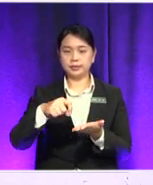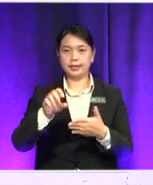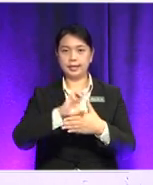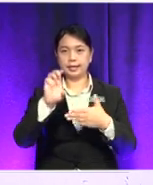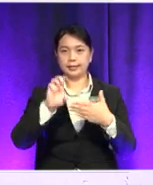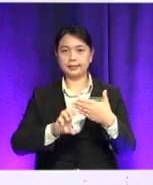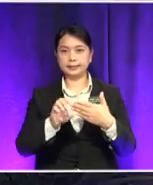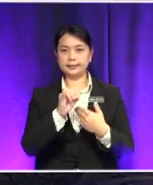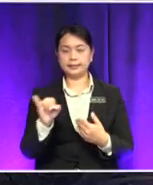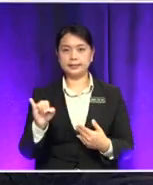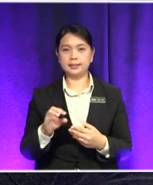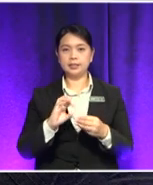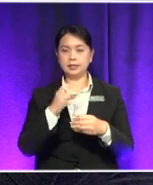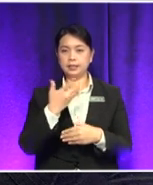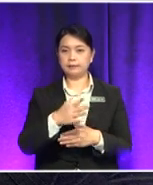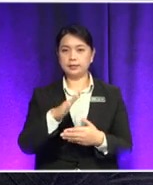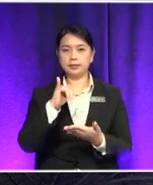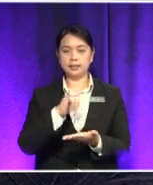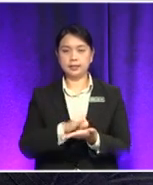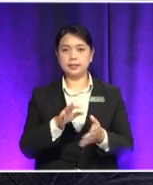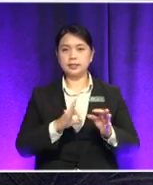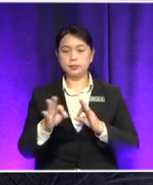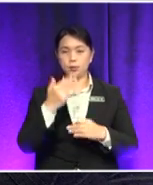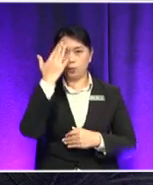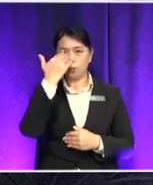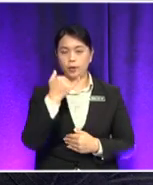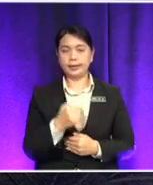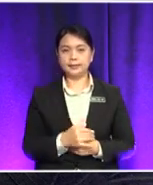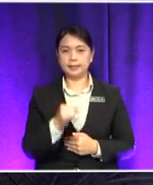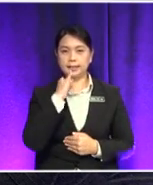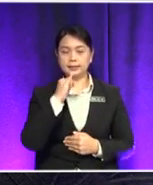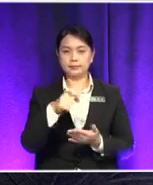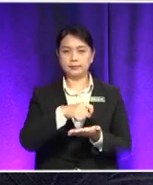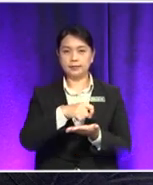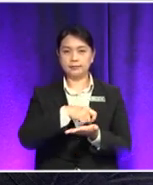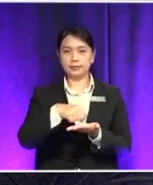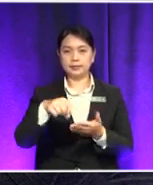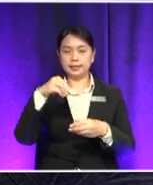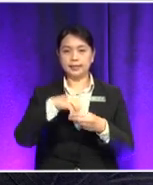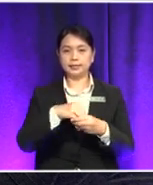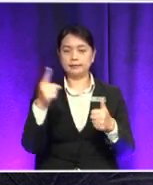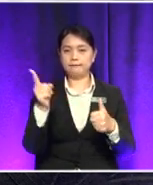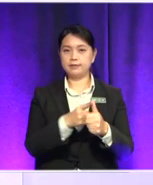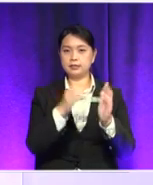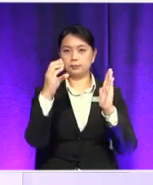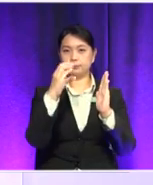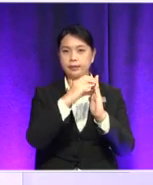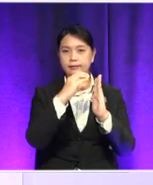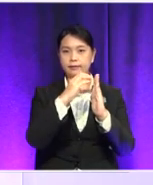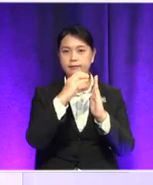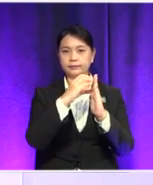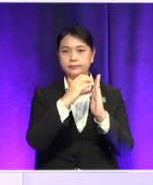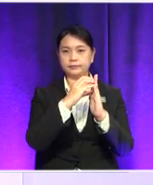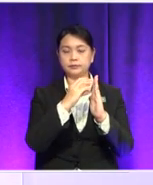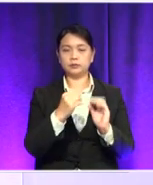Okay, number two, explains why she is writing in the first paragraph. Okay, so